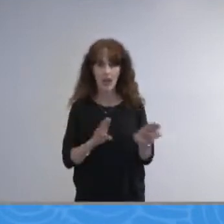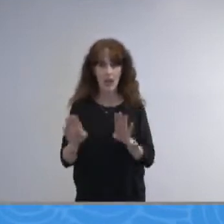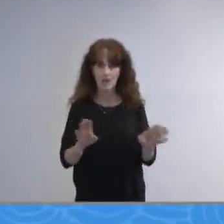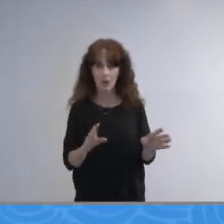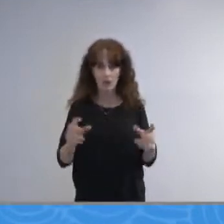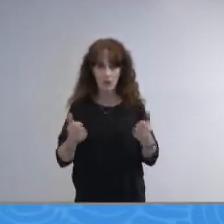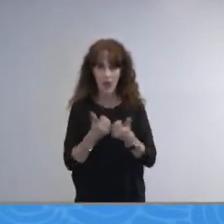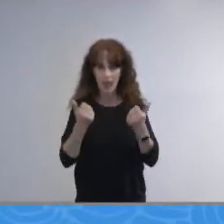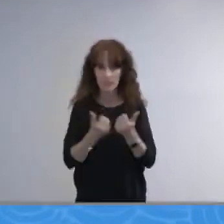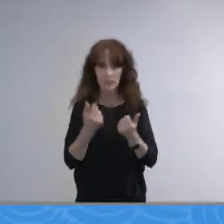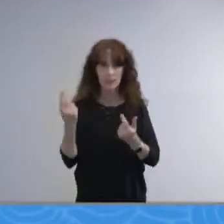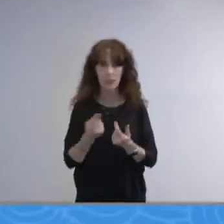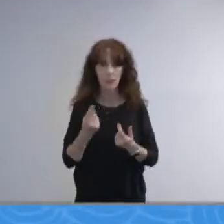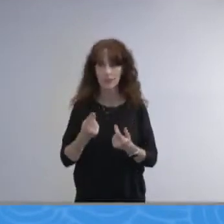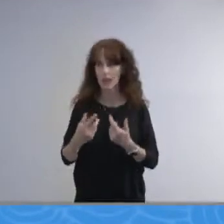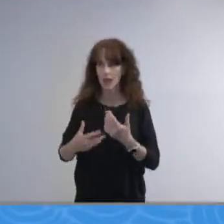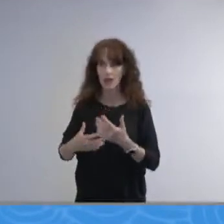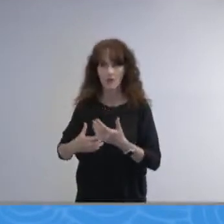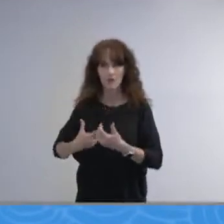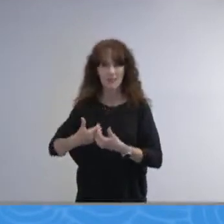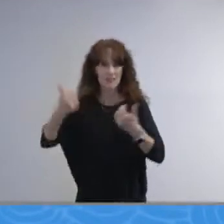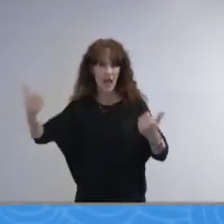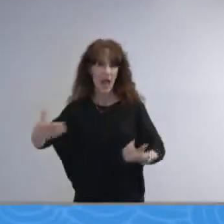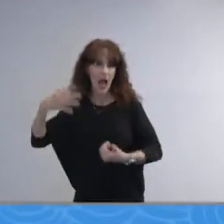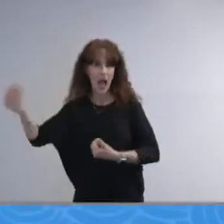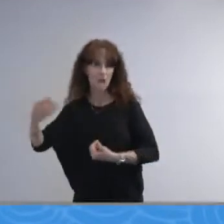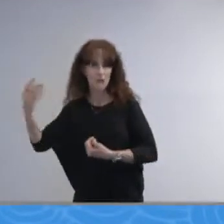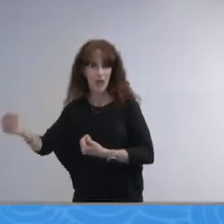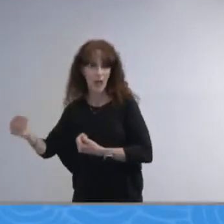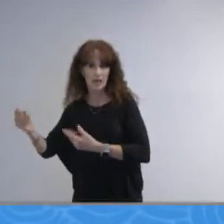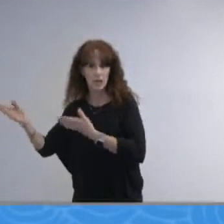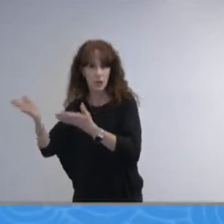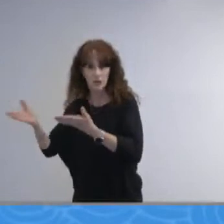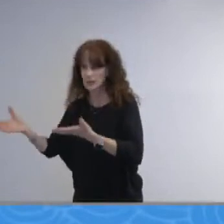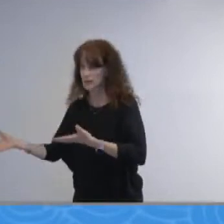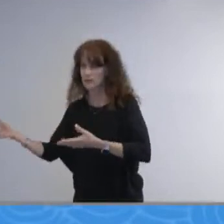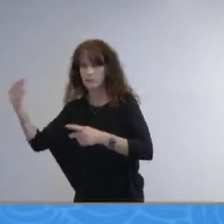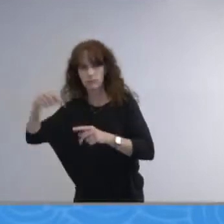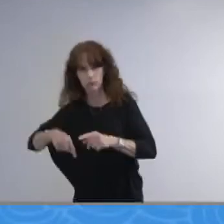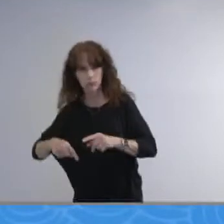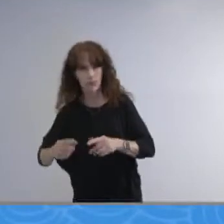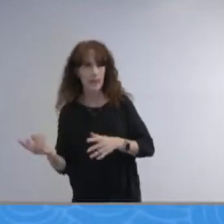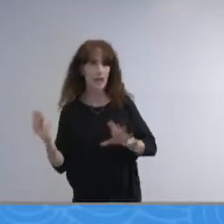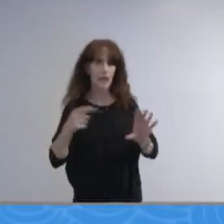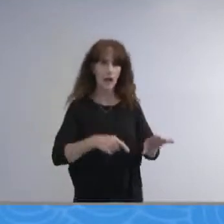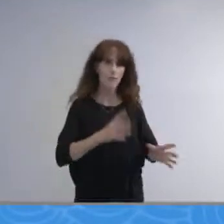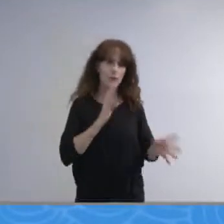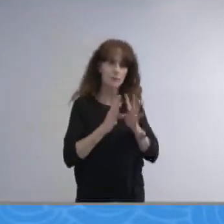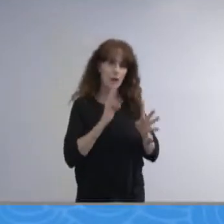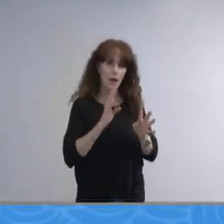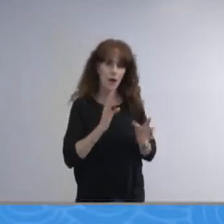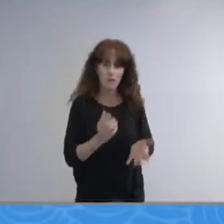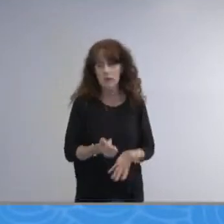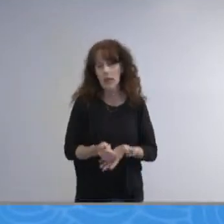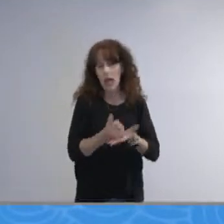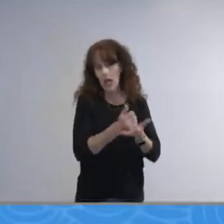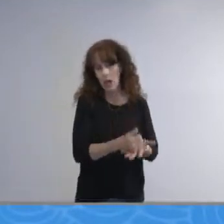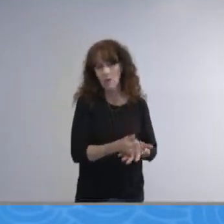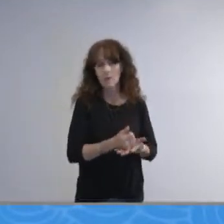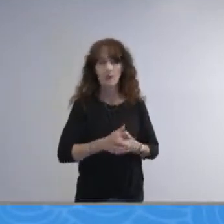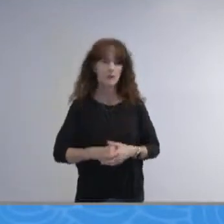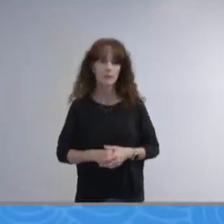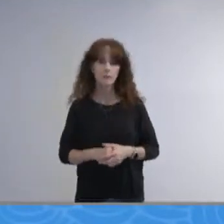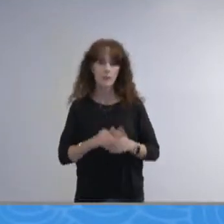if you have somebody from outside who can speak to what they see and observe in the child, that can help.